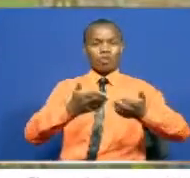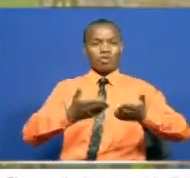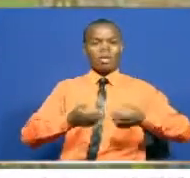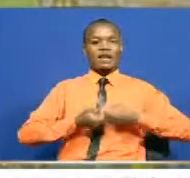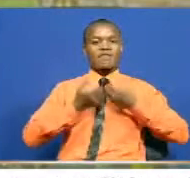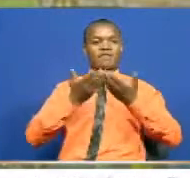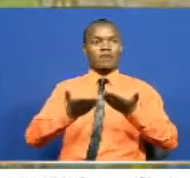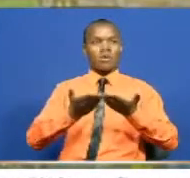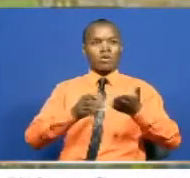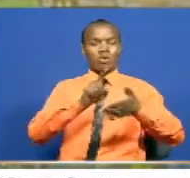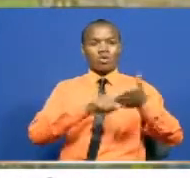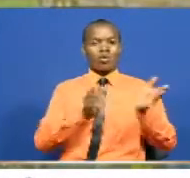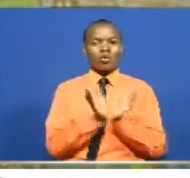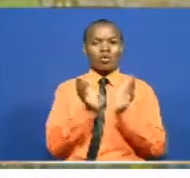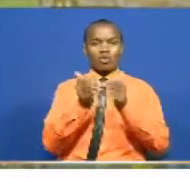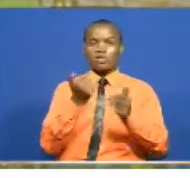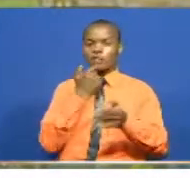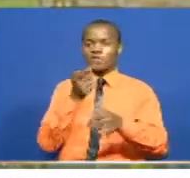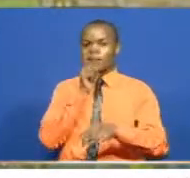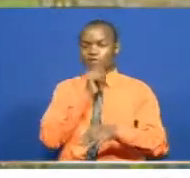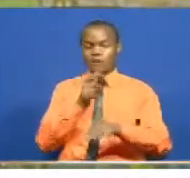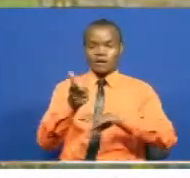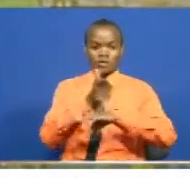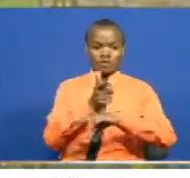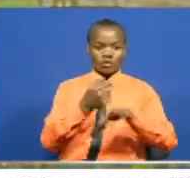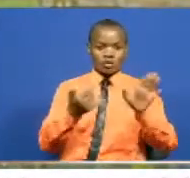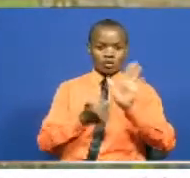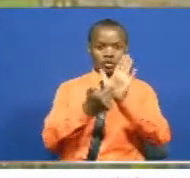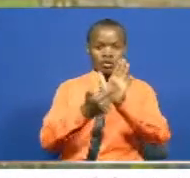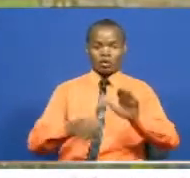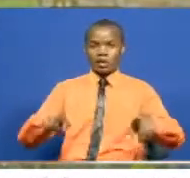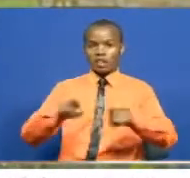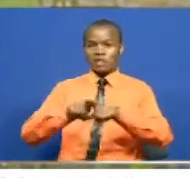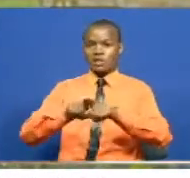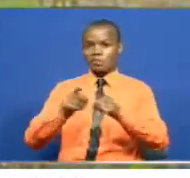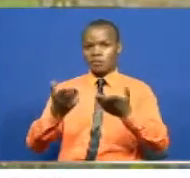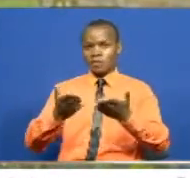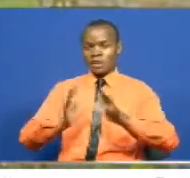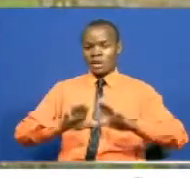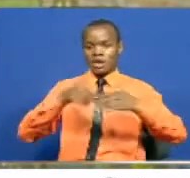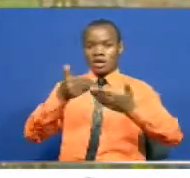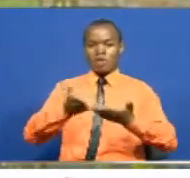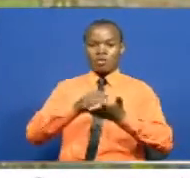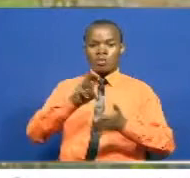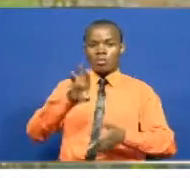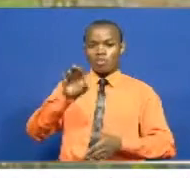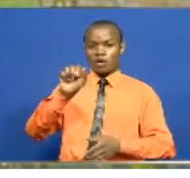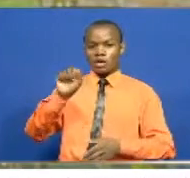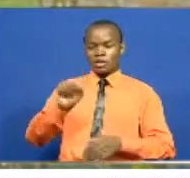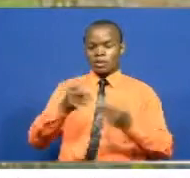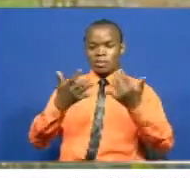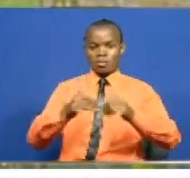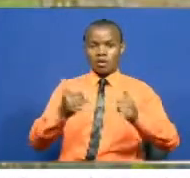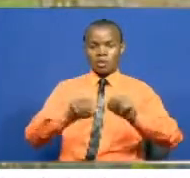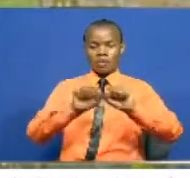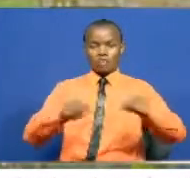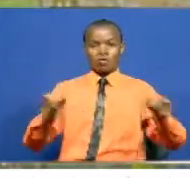what Coach Sadat has said, video analysis, and the impact on how the Morans play. That's coming back after a short while.